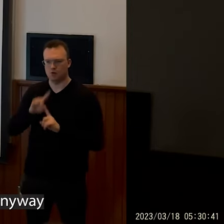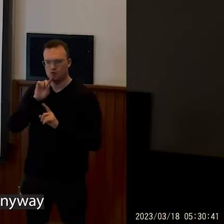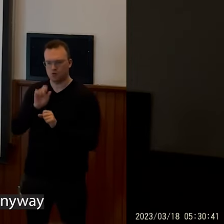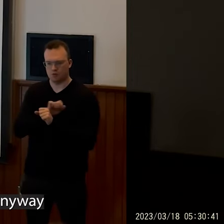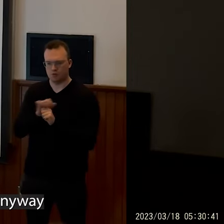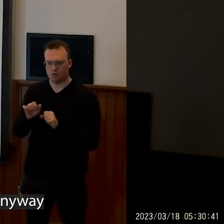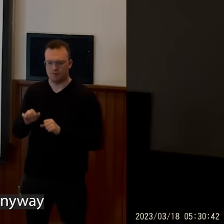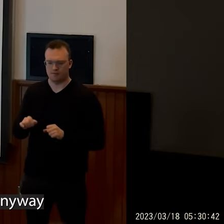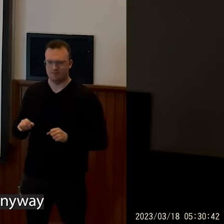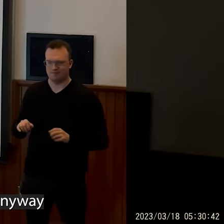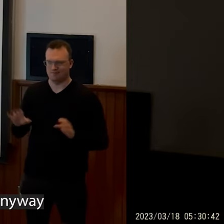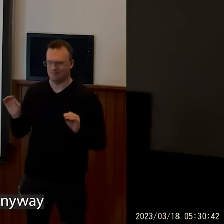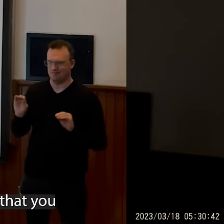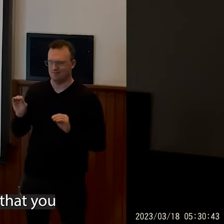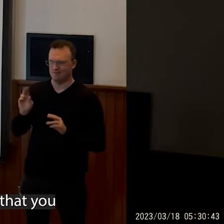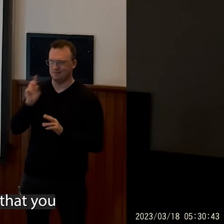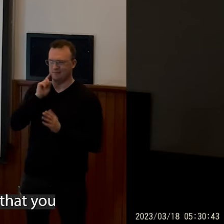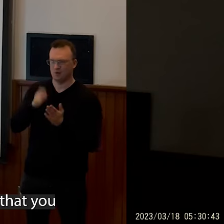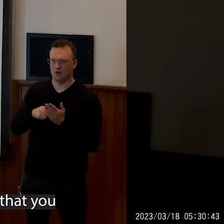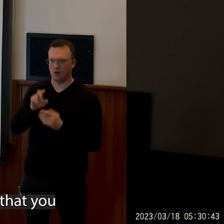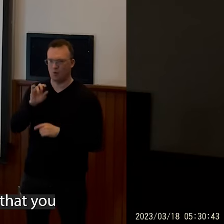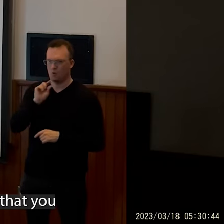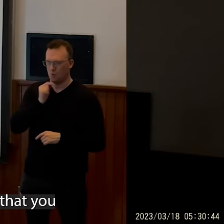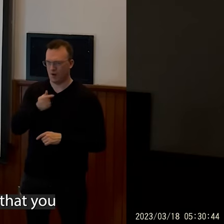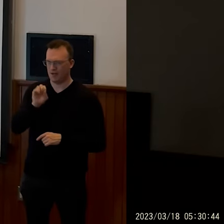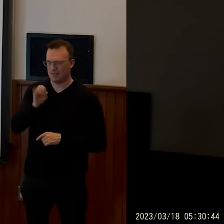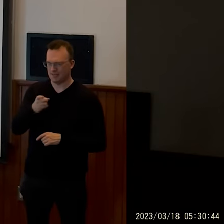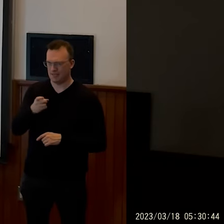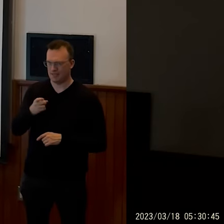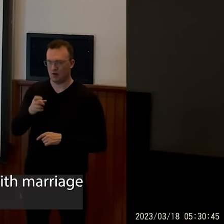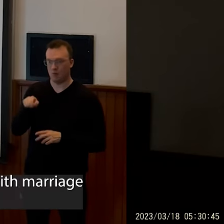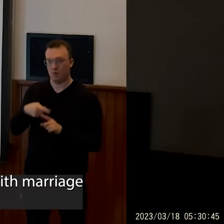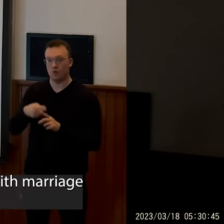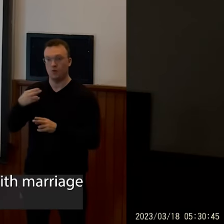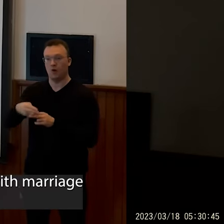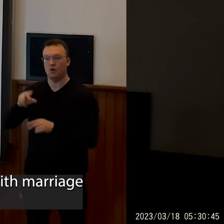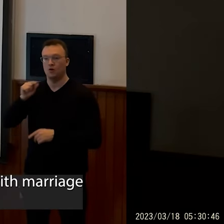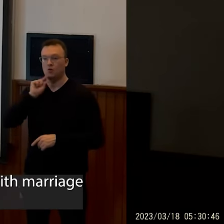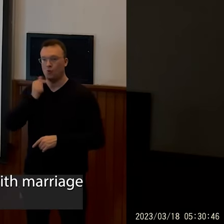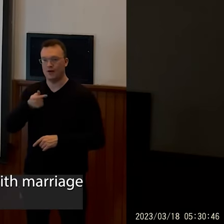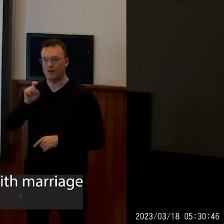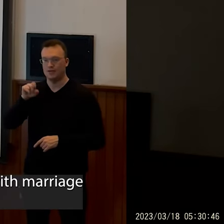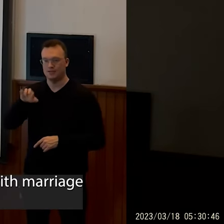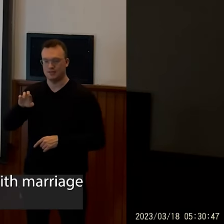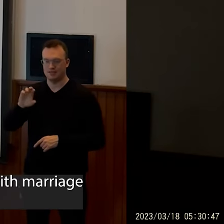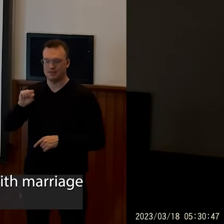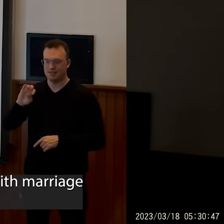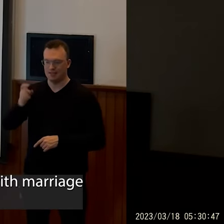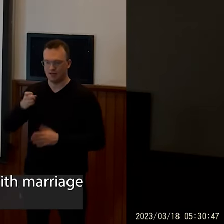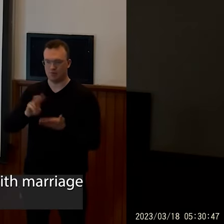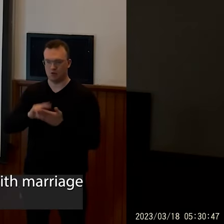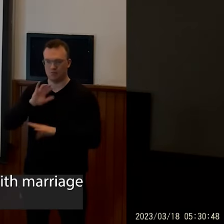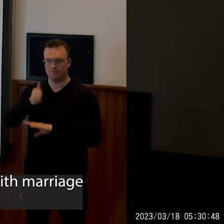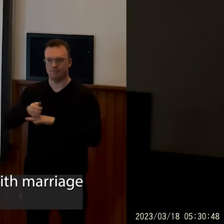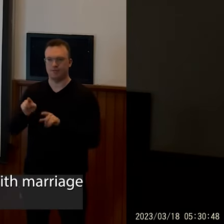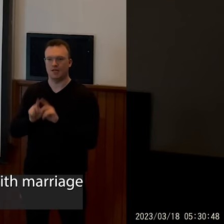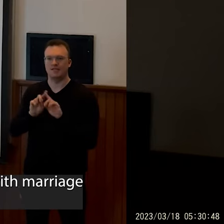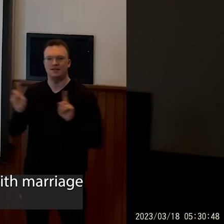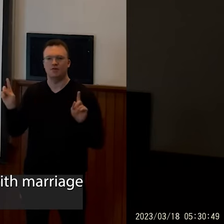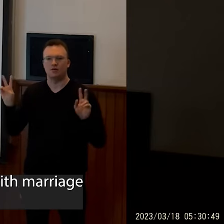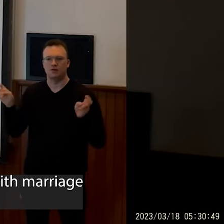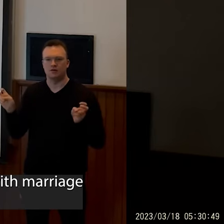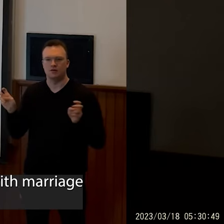no such thing as queer sex anyway. There's just sex. It's because the minute that you call it queer sex, and you're marketing it as different. The same thing